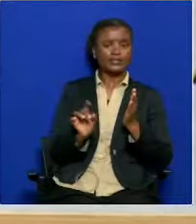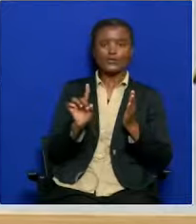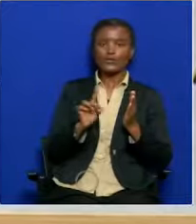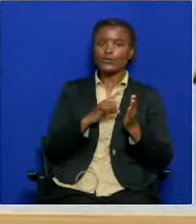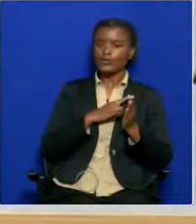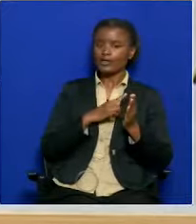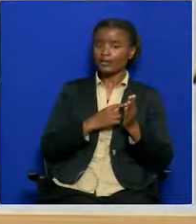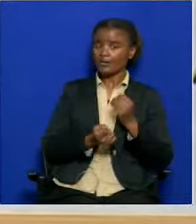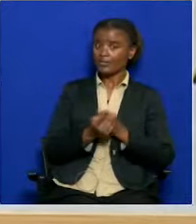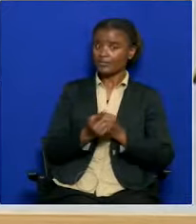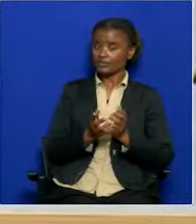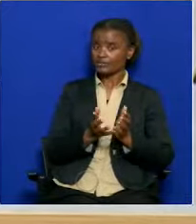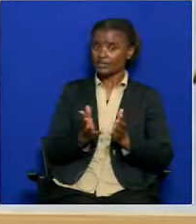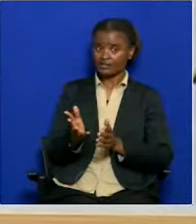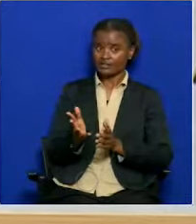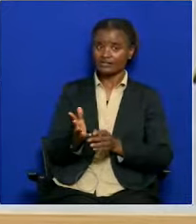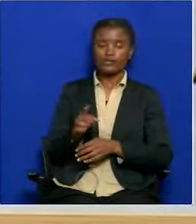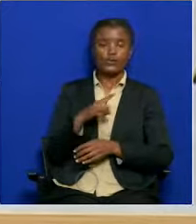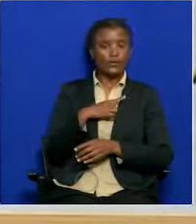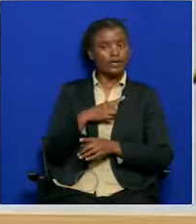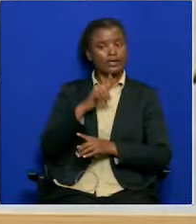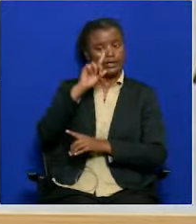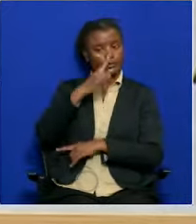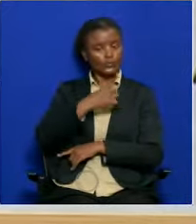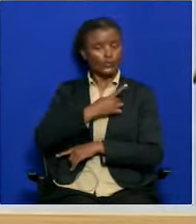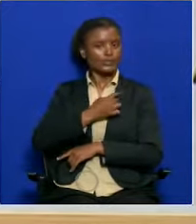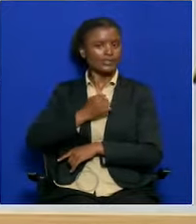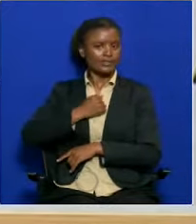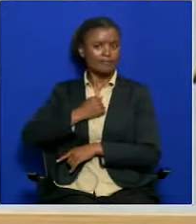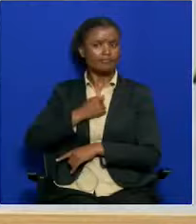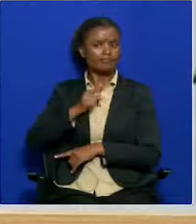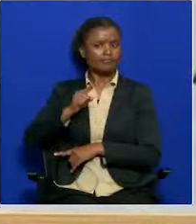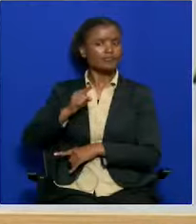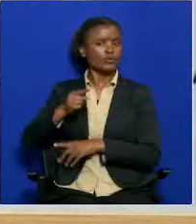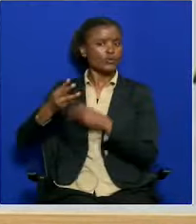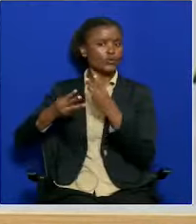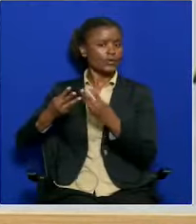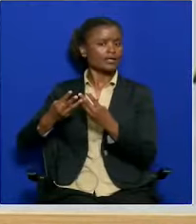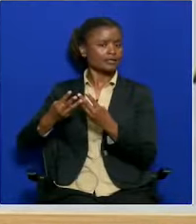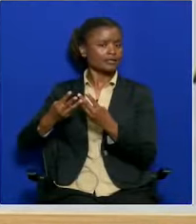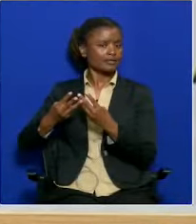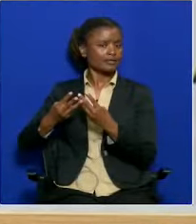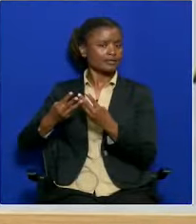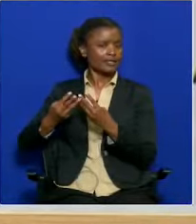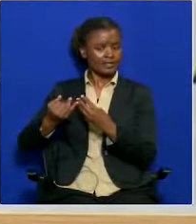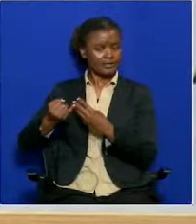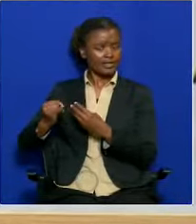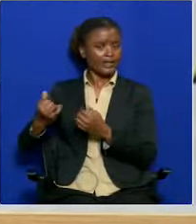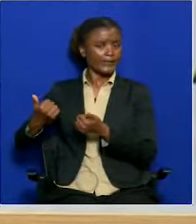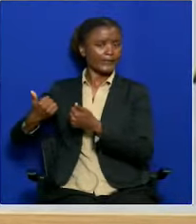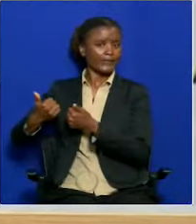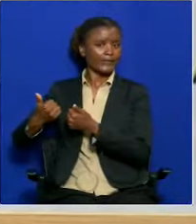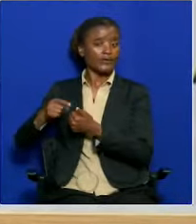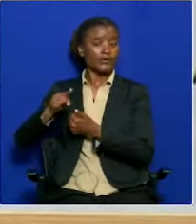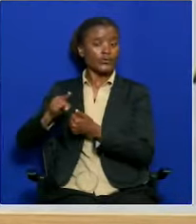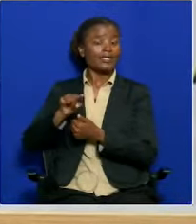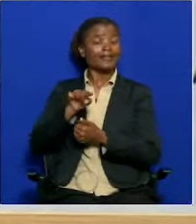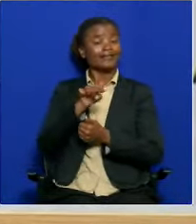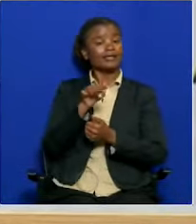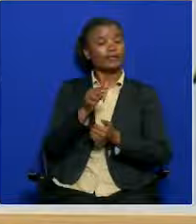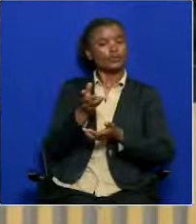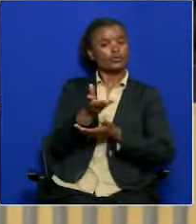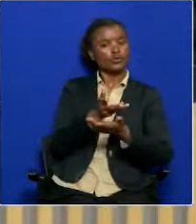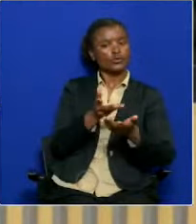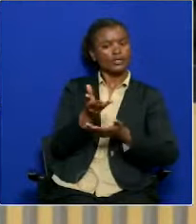And she was under employment. When they were talking, she wanted other employment somewhere. Whatever